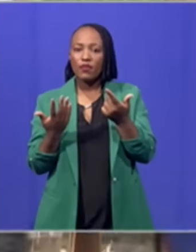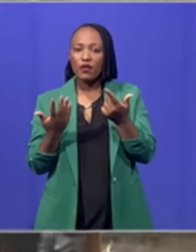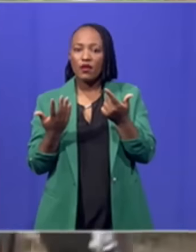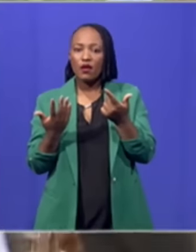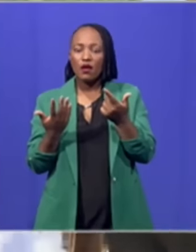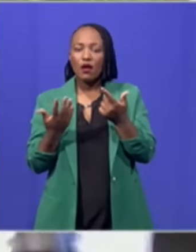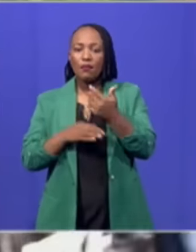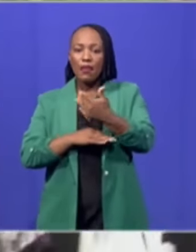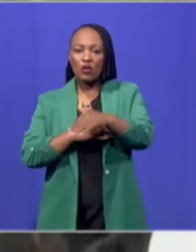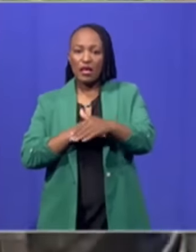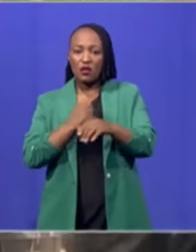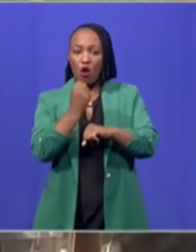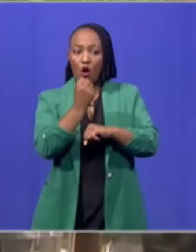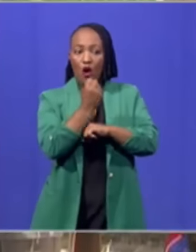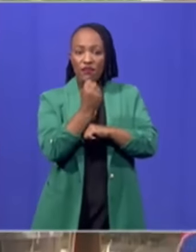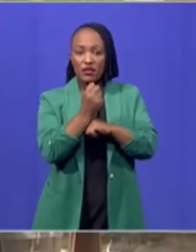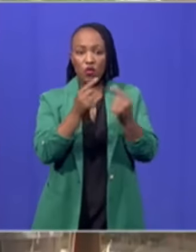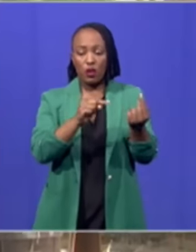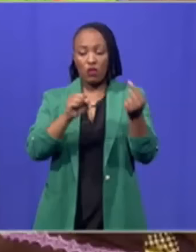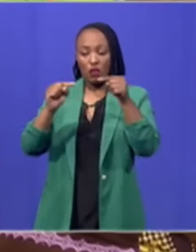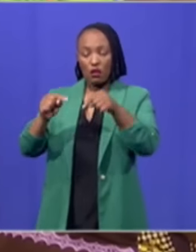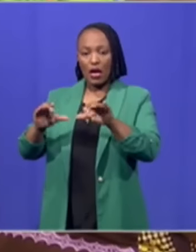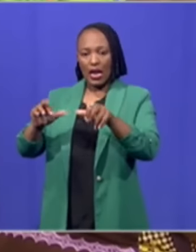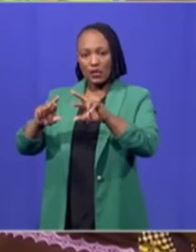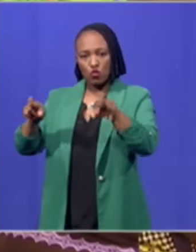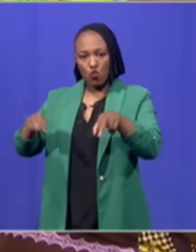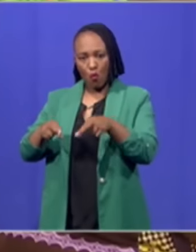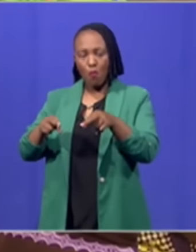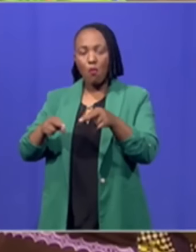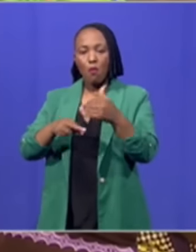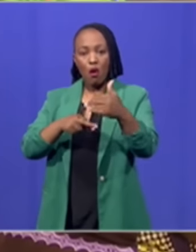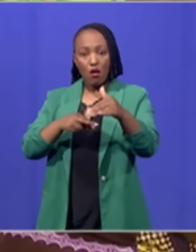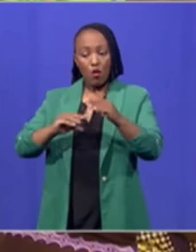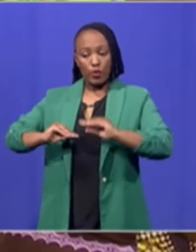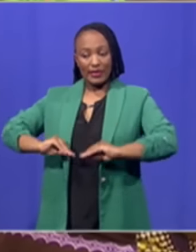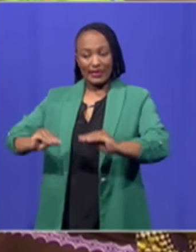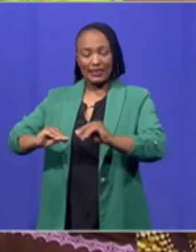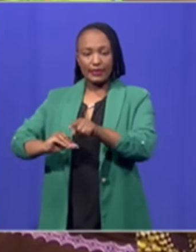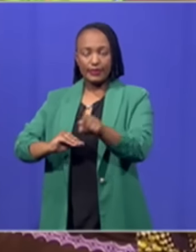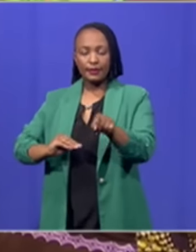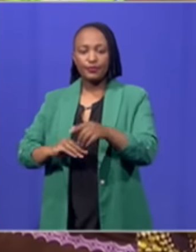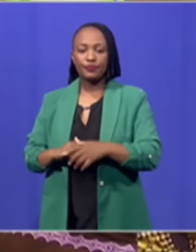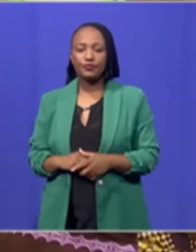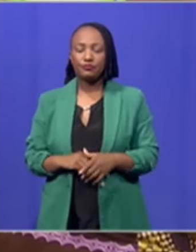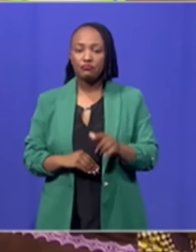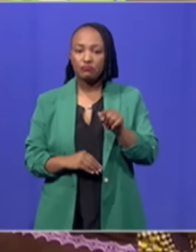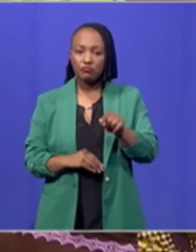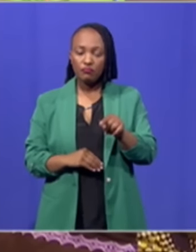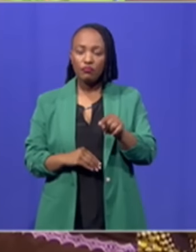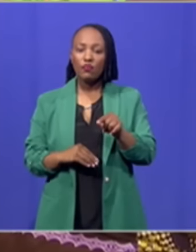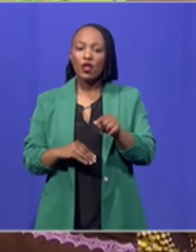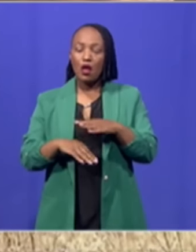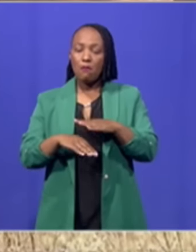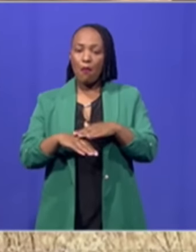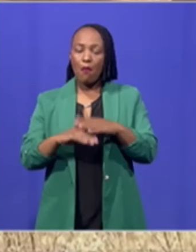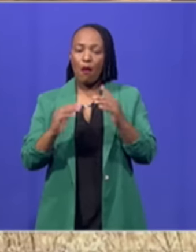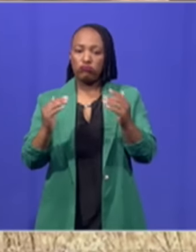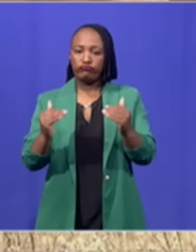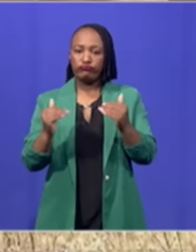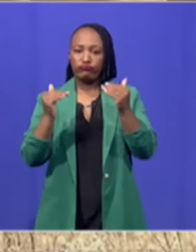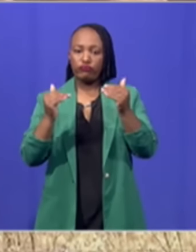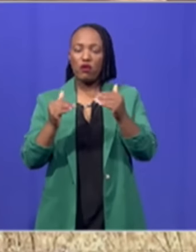phapusi ya boithutelo re itlise ka hare ho phapusi ya boithutelo. Gape kopano eno e ikaeletse go oketsa maemo mo serutweng seno le